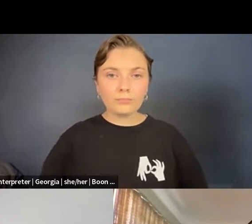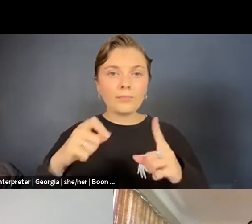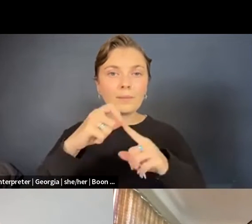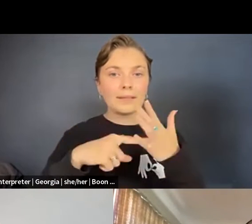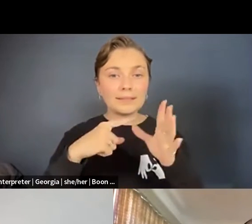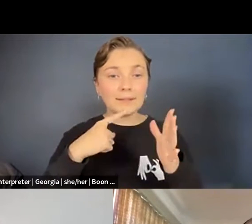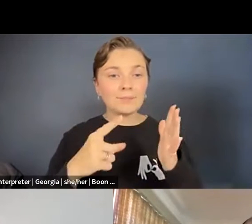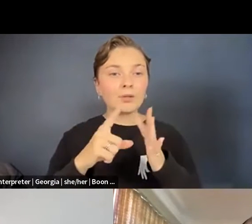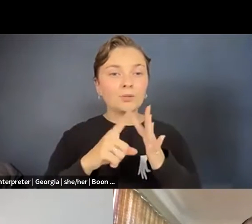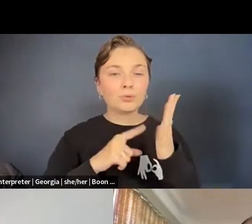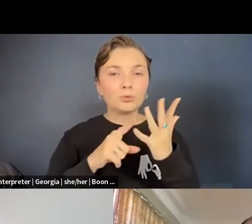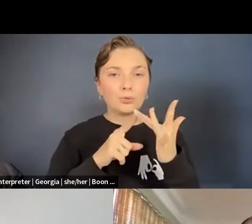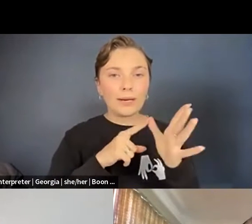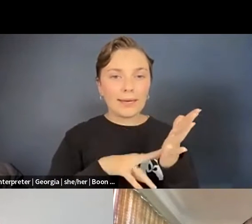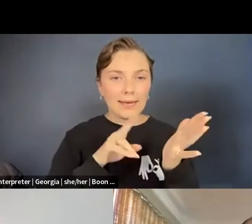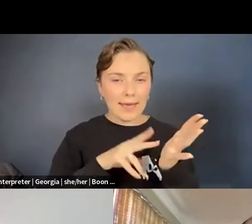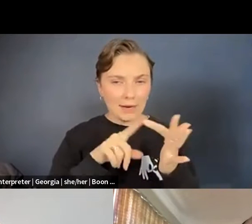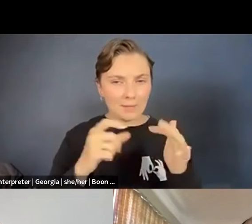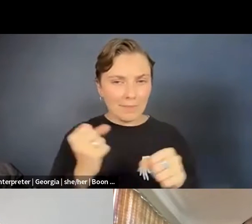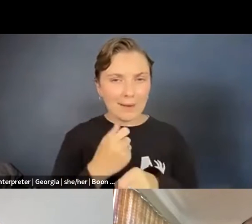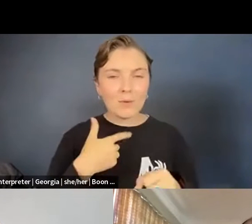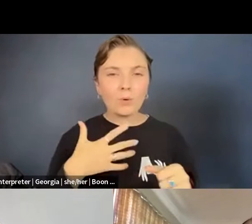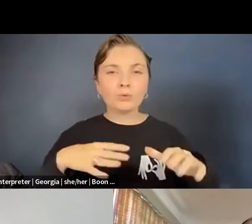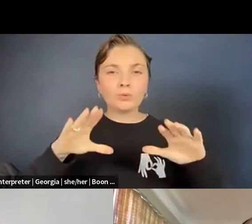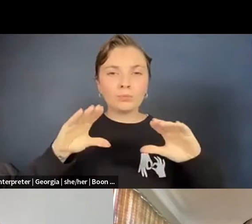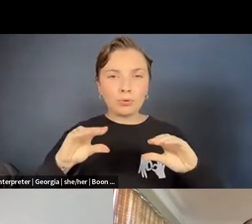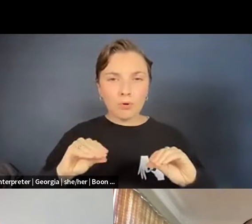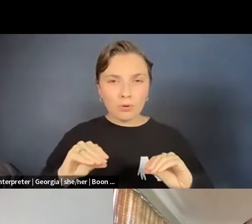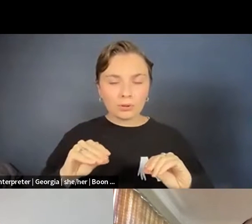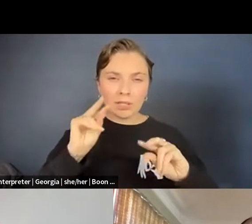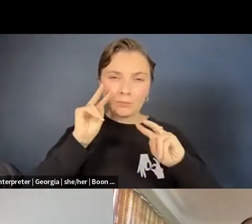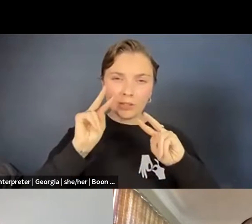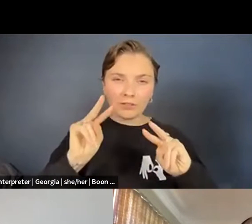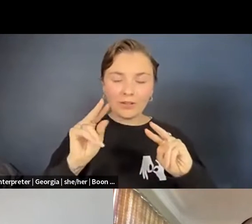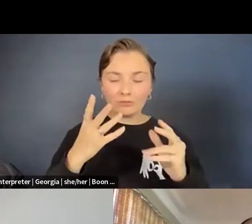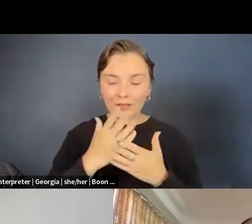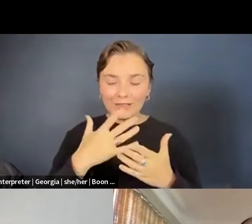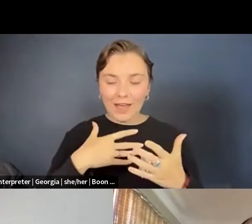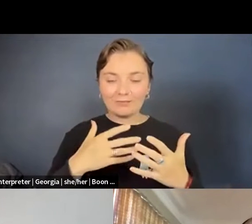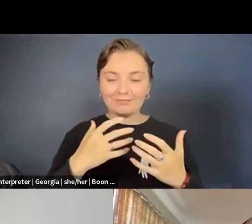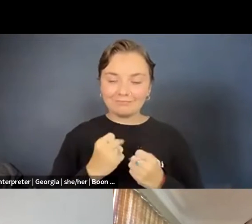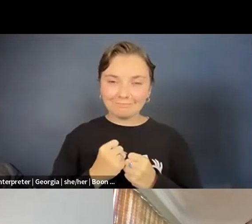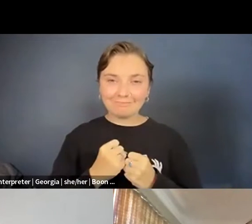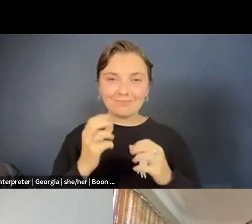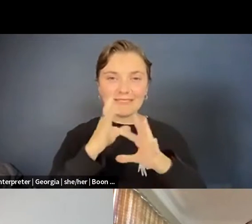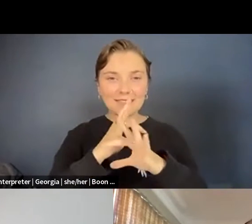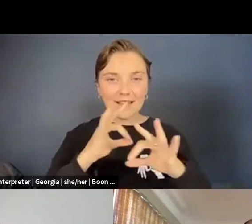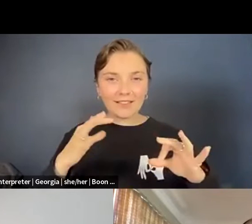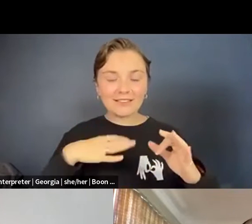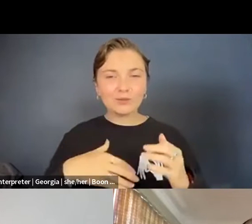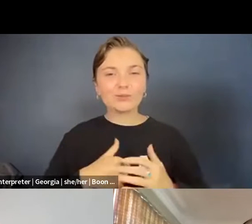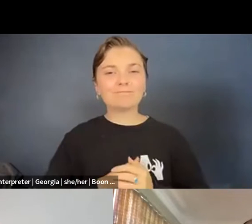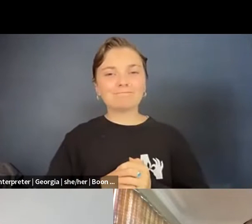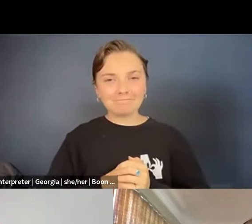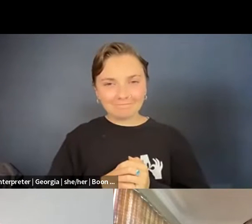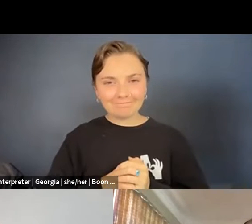Julieanne, it makes me want to pause and observe some silence actually at the end of watching this